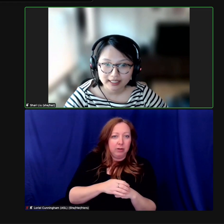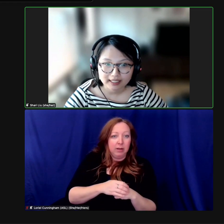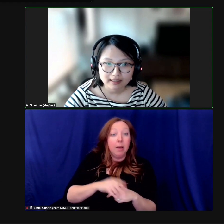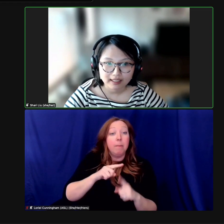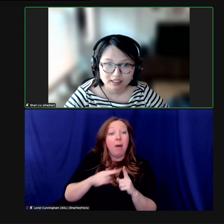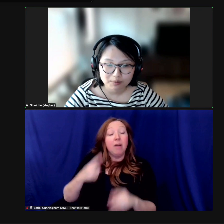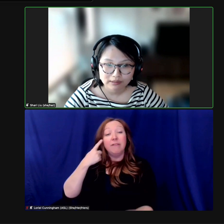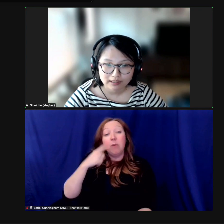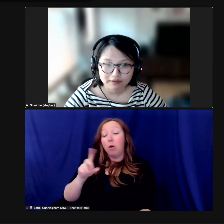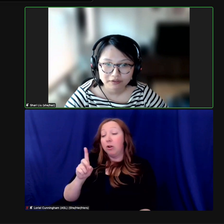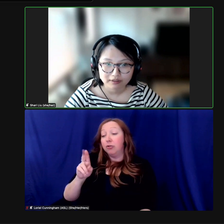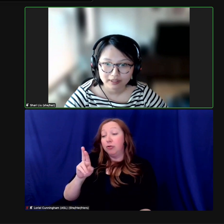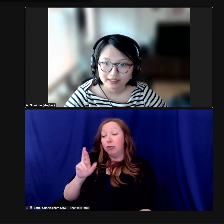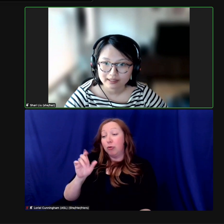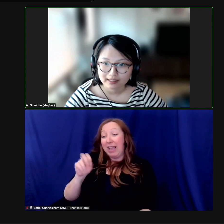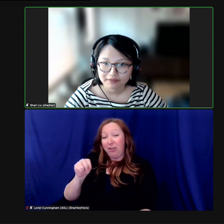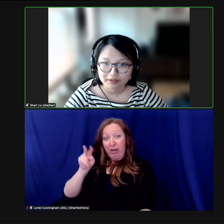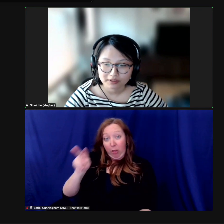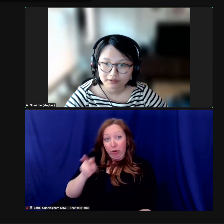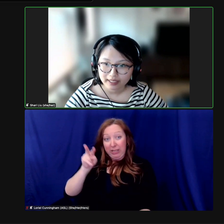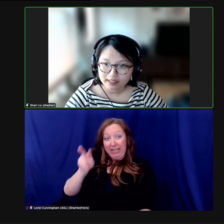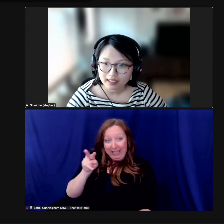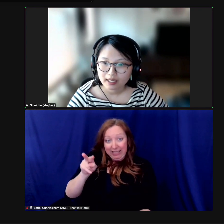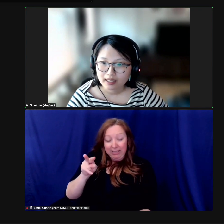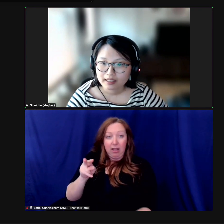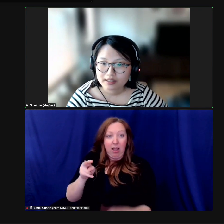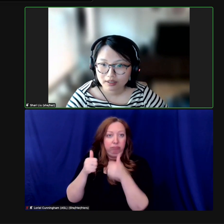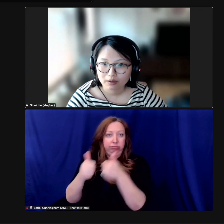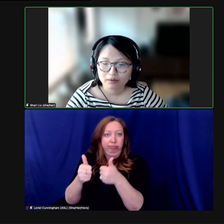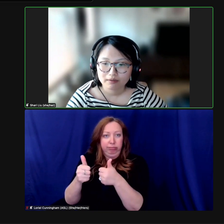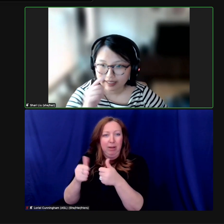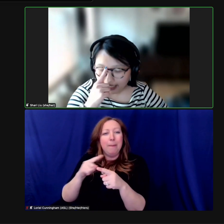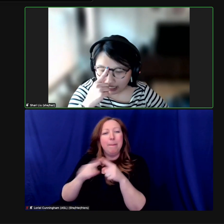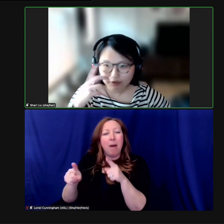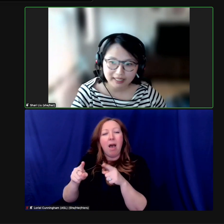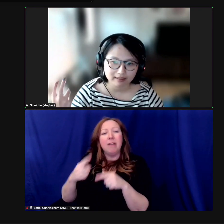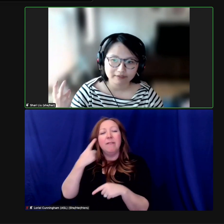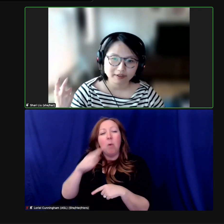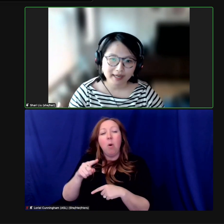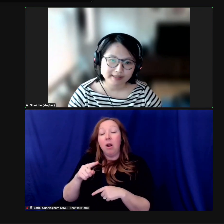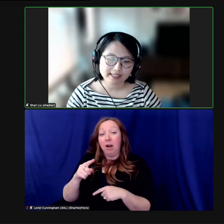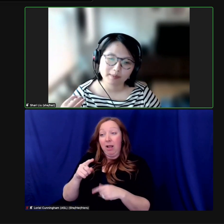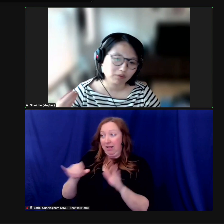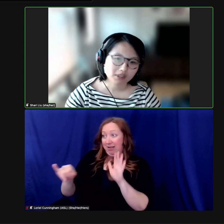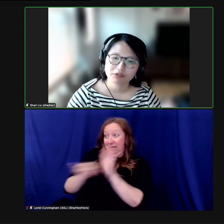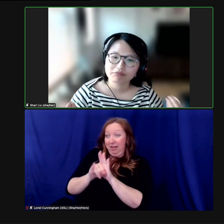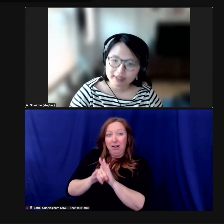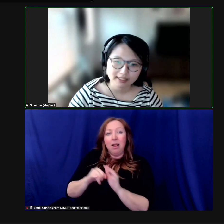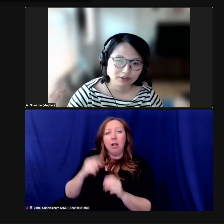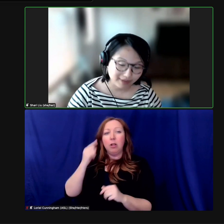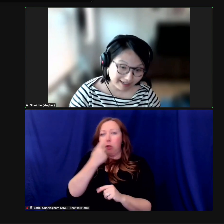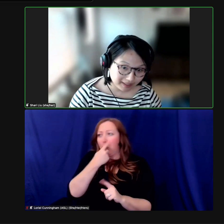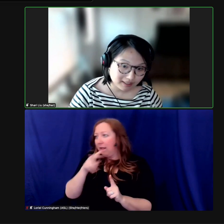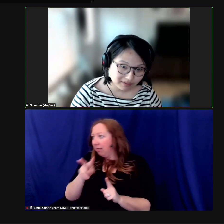duration looking, and it's poor for looking to the left and to the right. So again, we might all have hypotheses about what is really driving differences